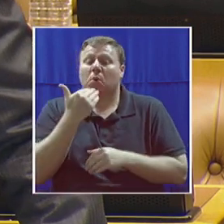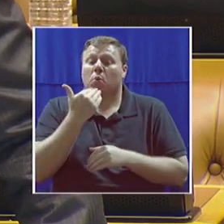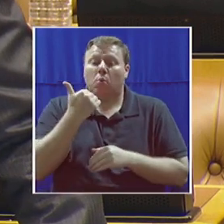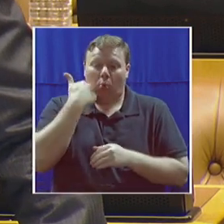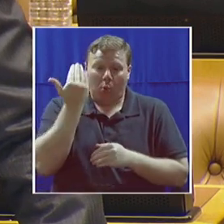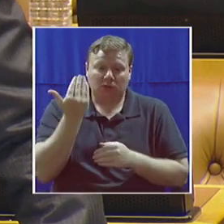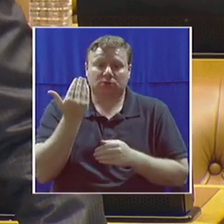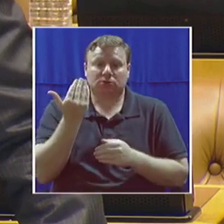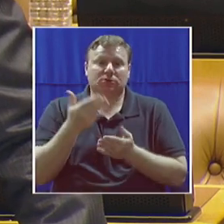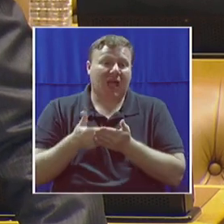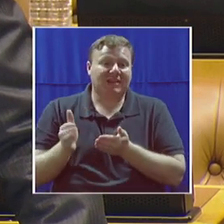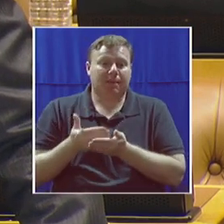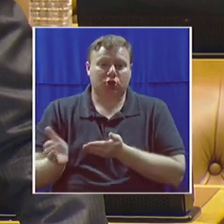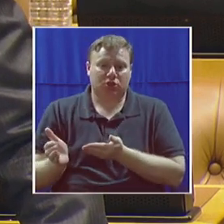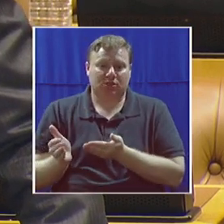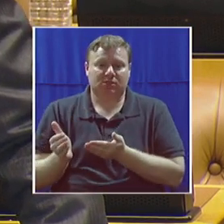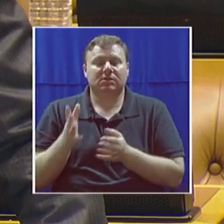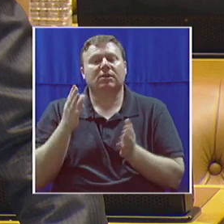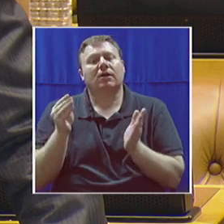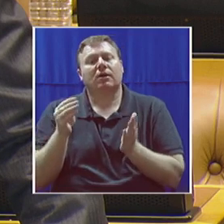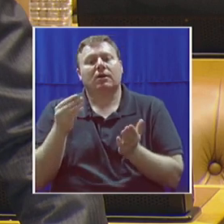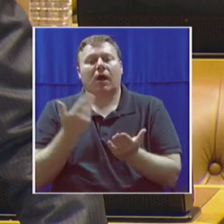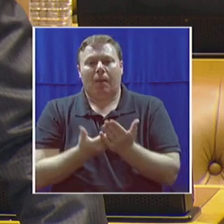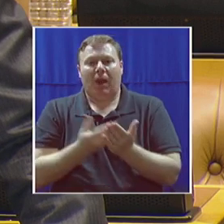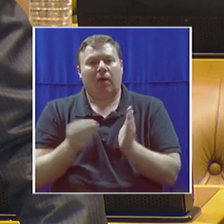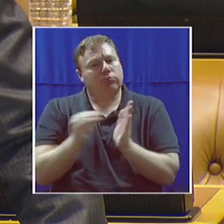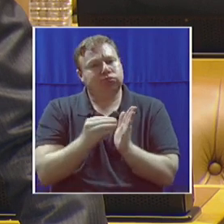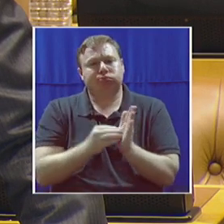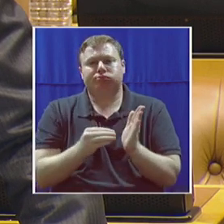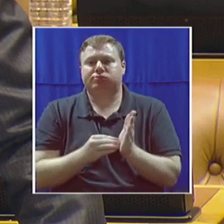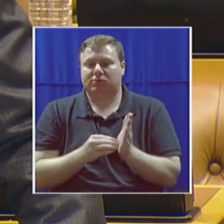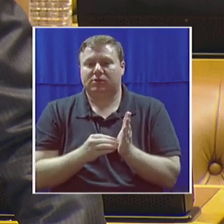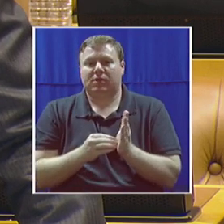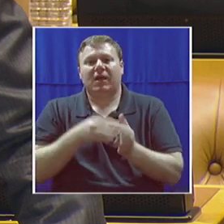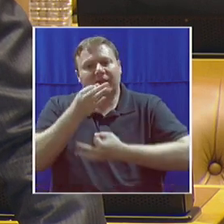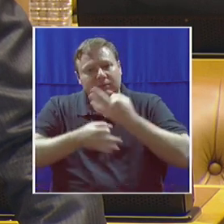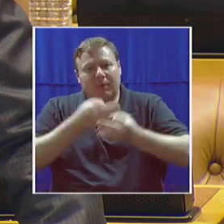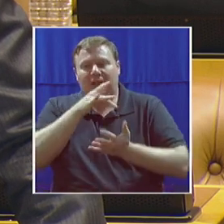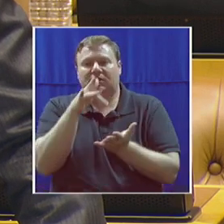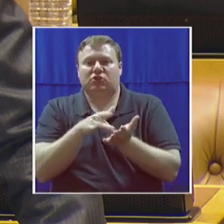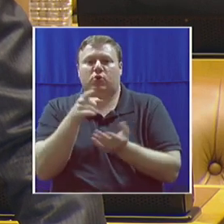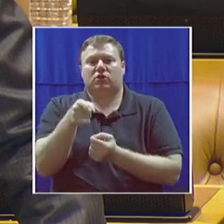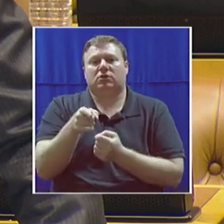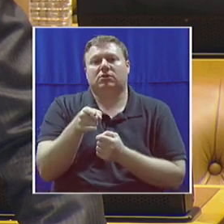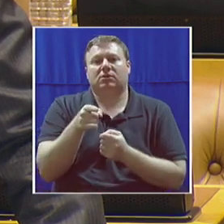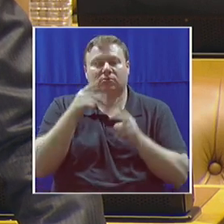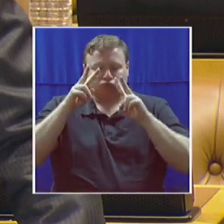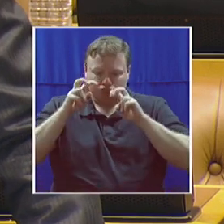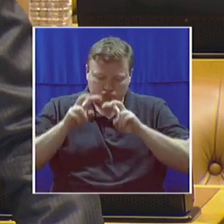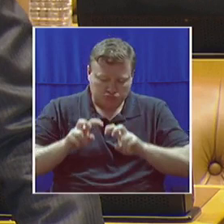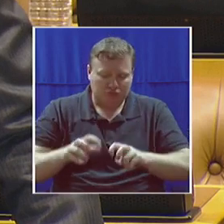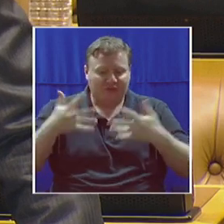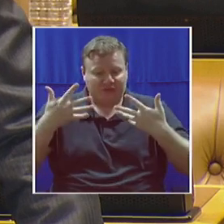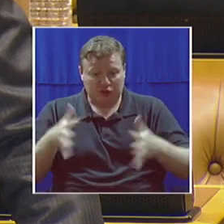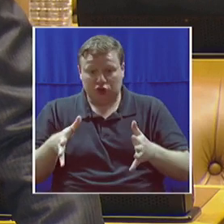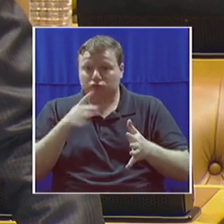exemptions they are supposed to apply and state their case it's properly investigated